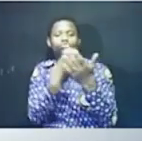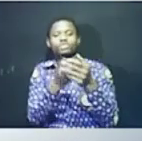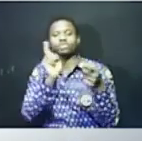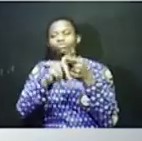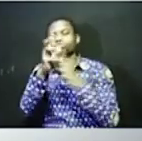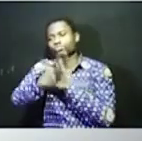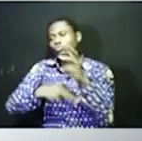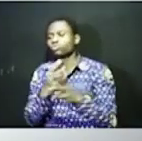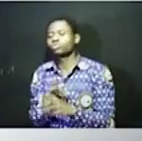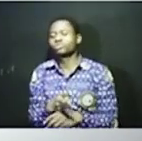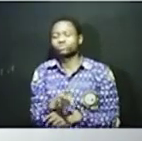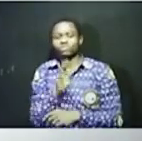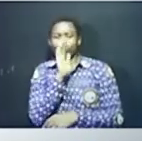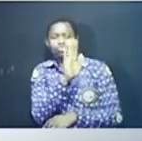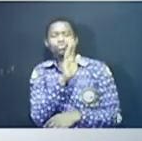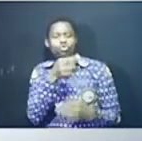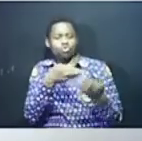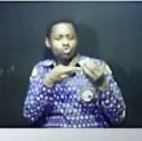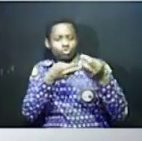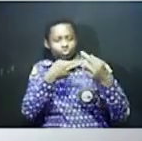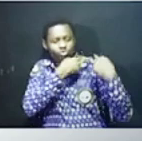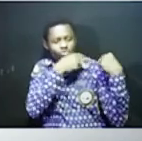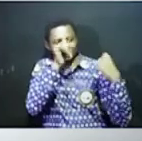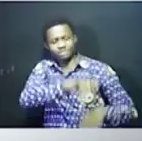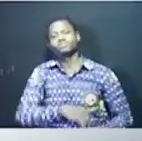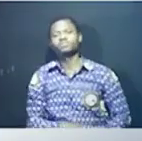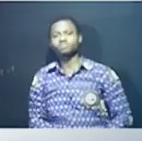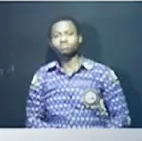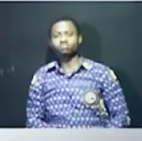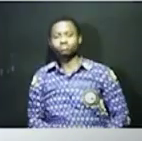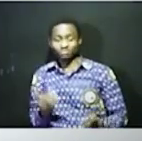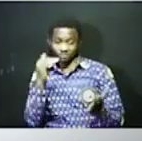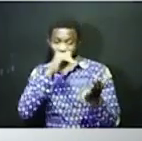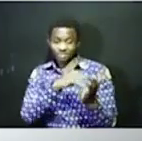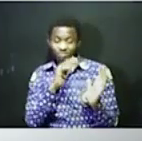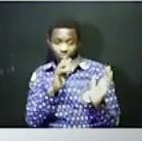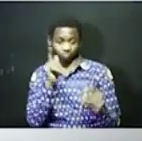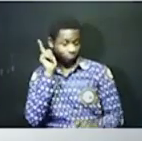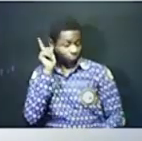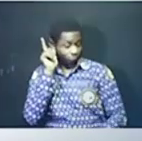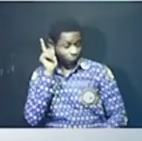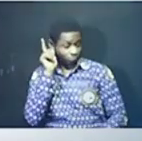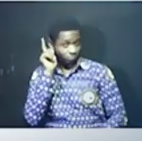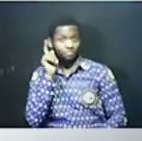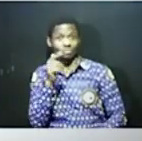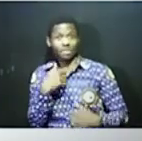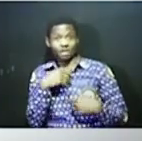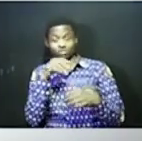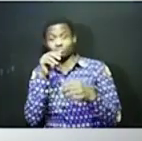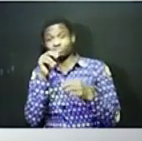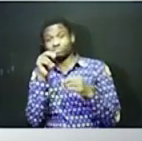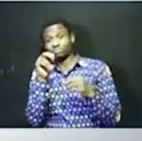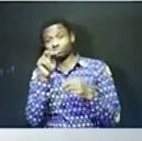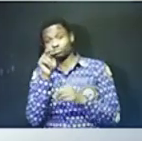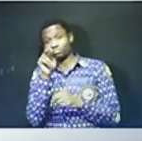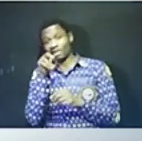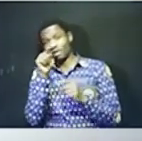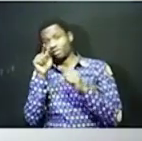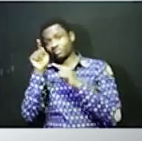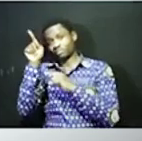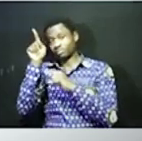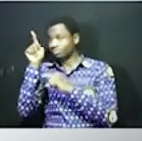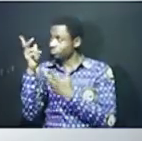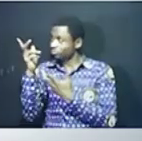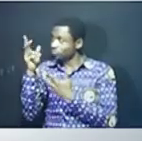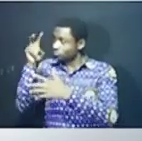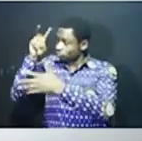woo, Ninqua, new sorry, send your chrono econ. Let me repeat that. They can't wave you, and it is on the screen. Not you, what you know. I want us